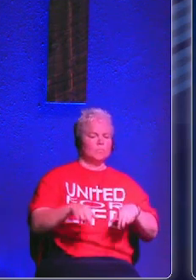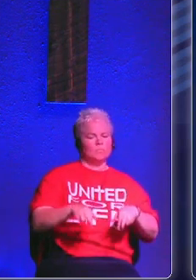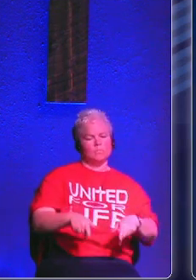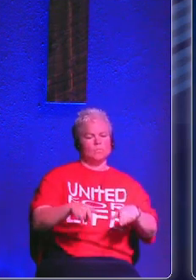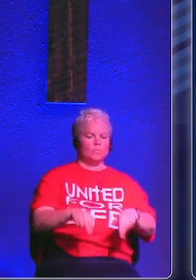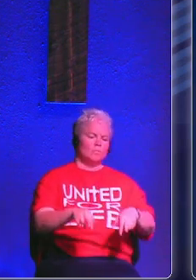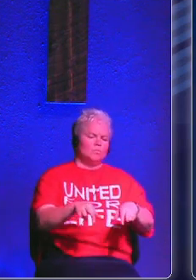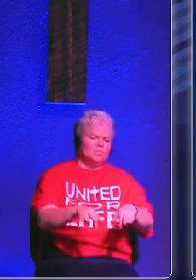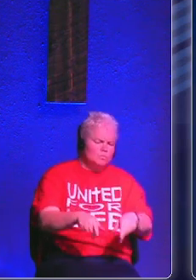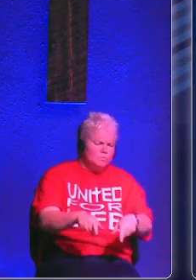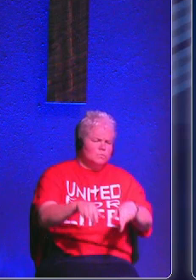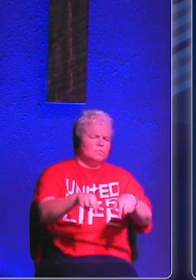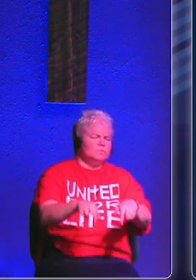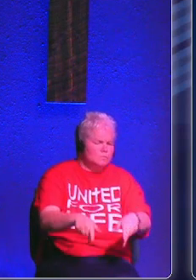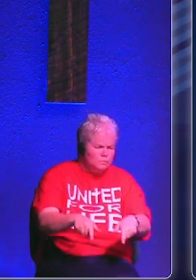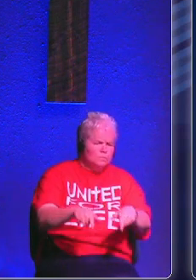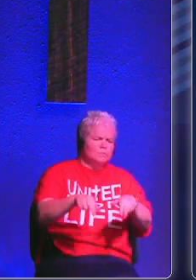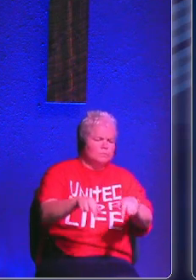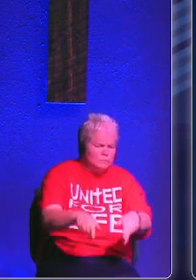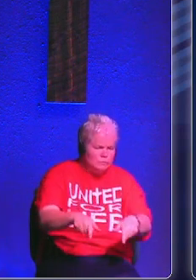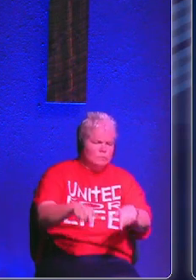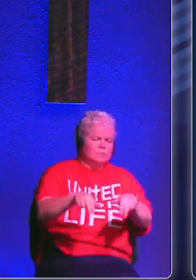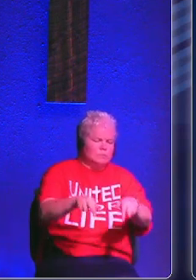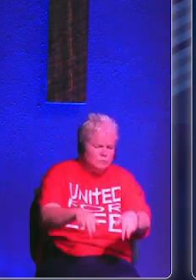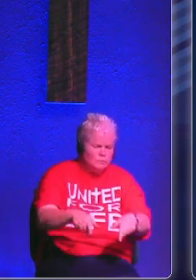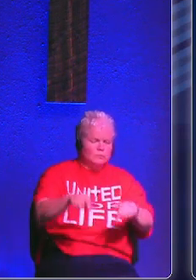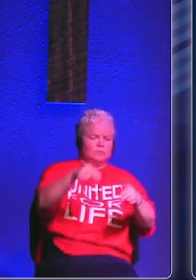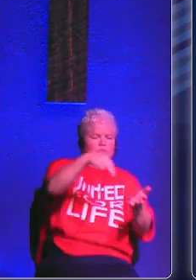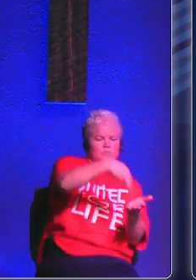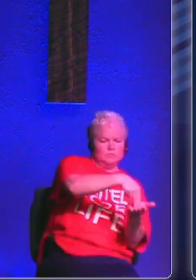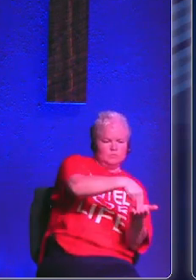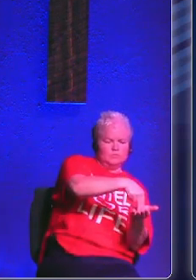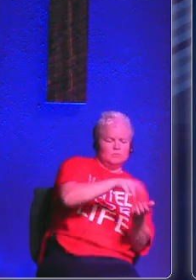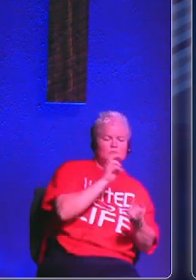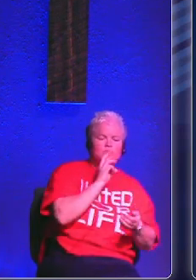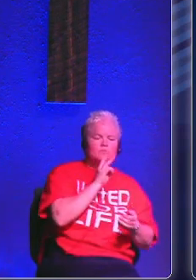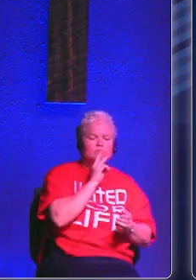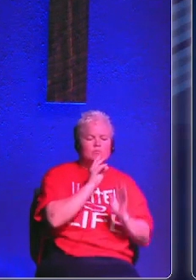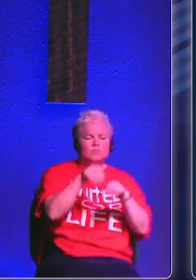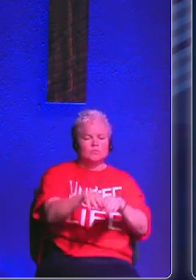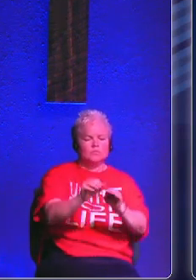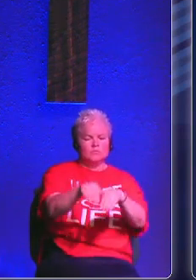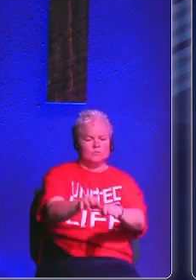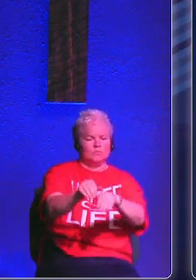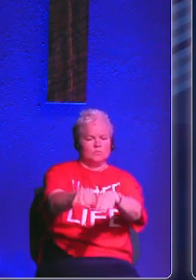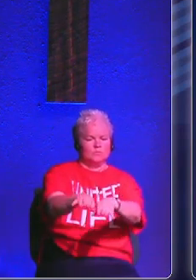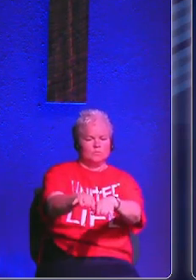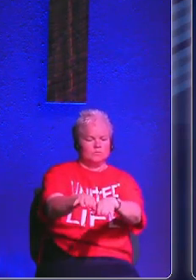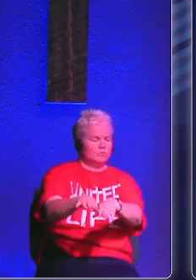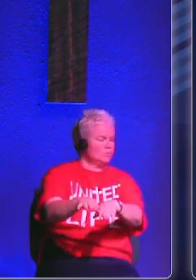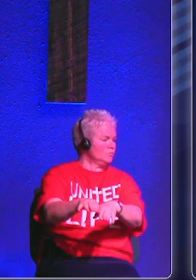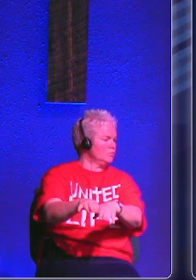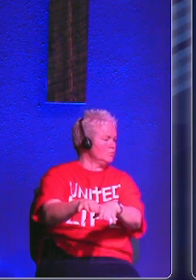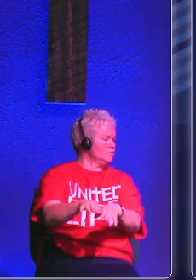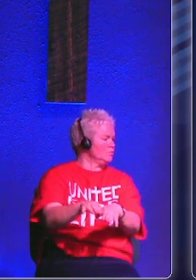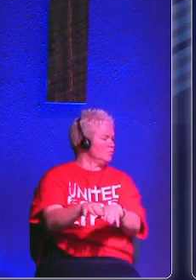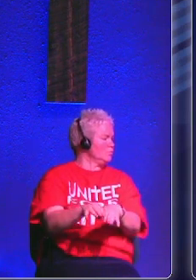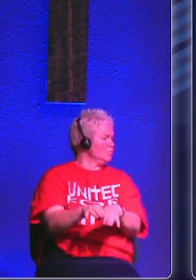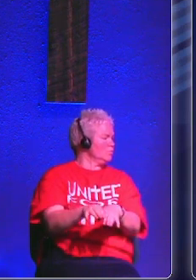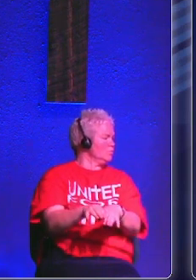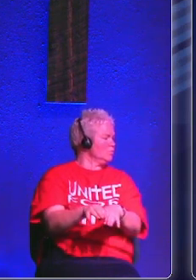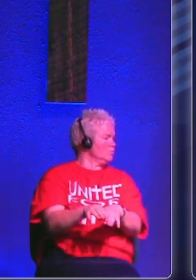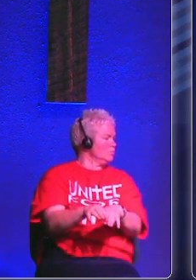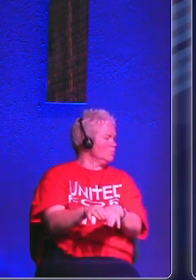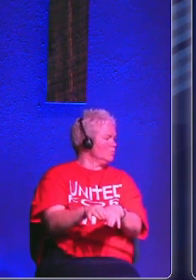It's straining against the current. It's standing firm when the barrage of